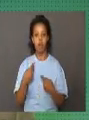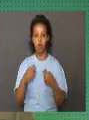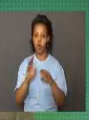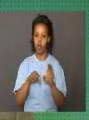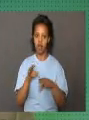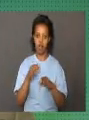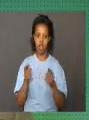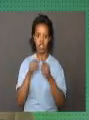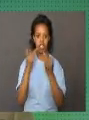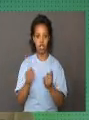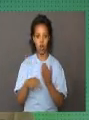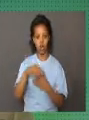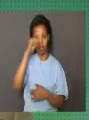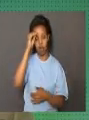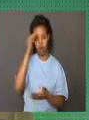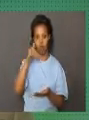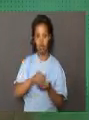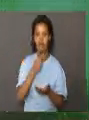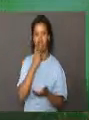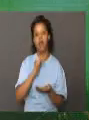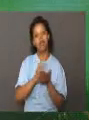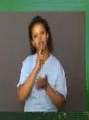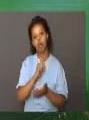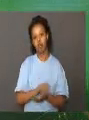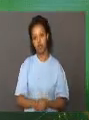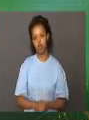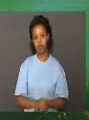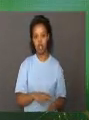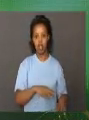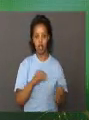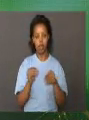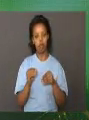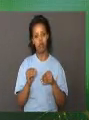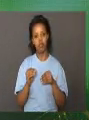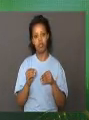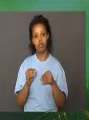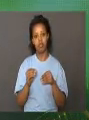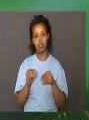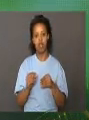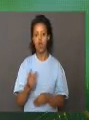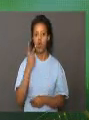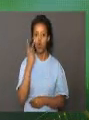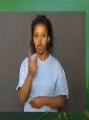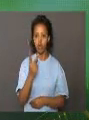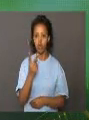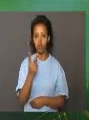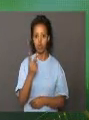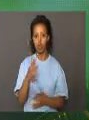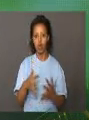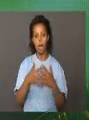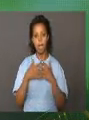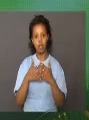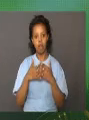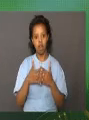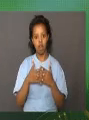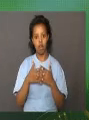to review what we have just learned. Students, what are the two materials in